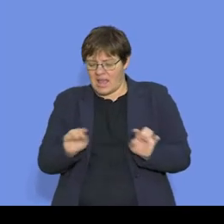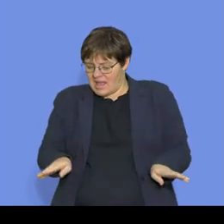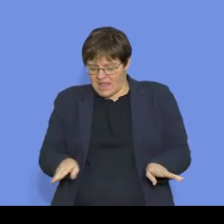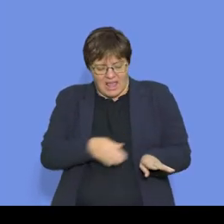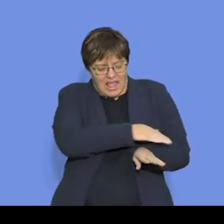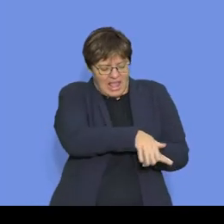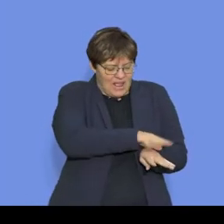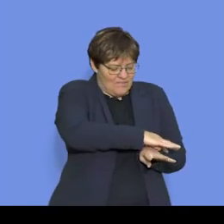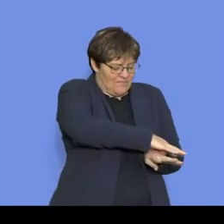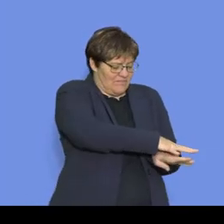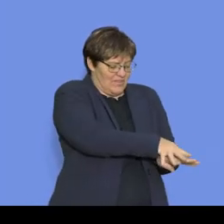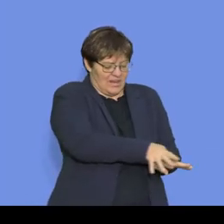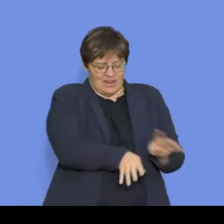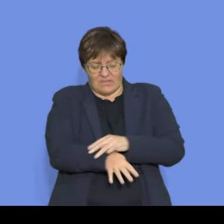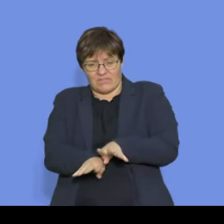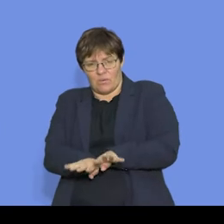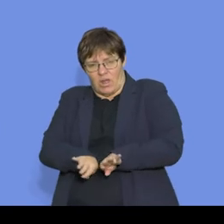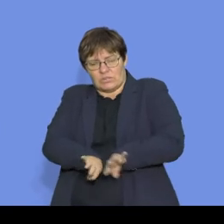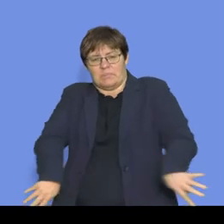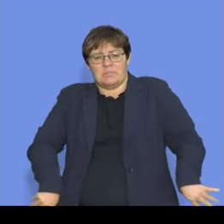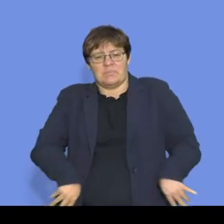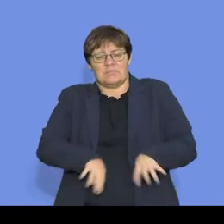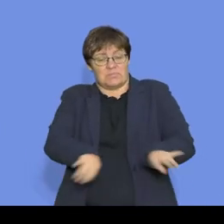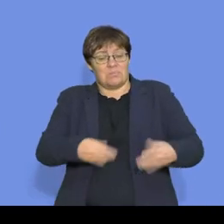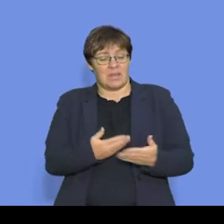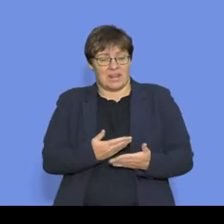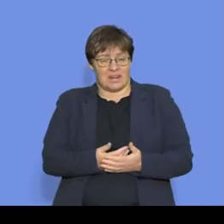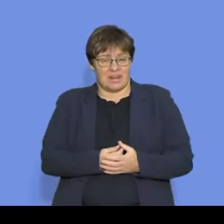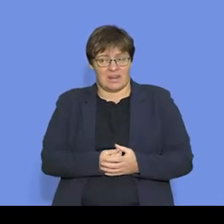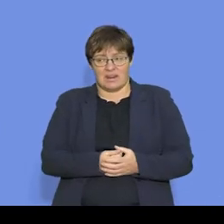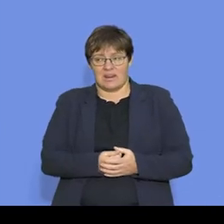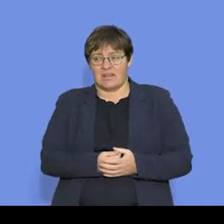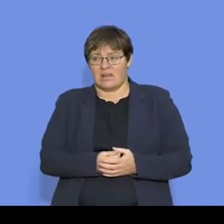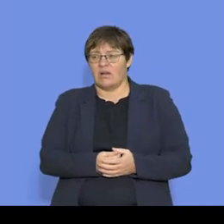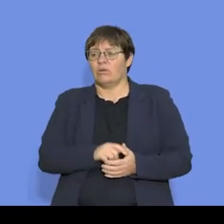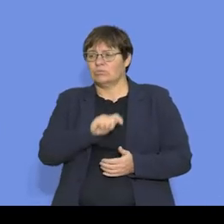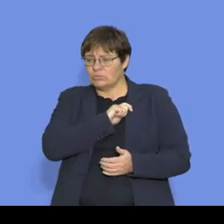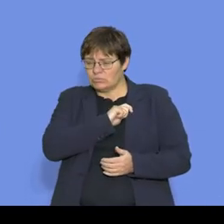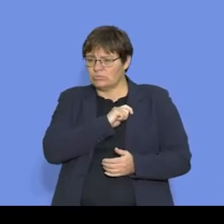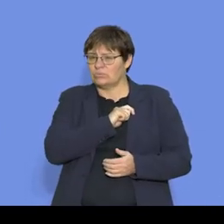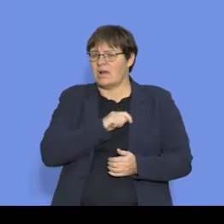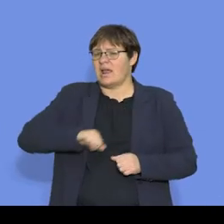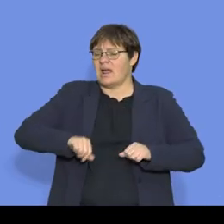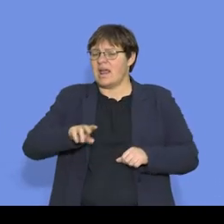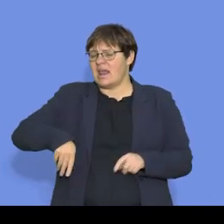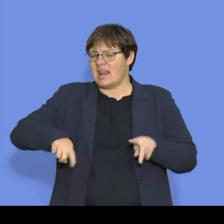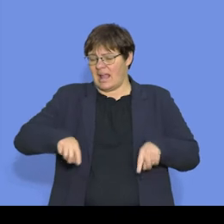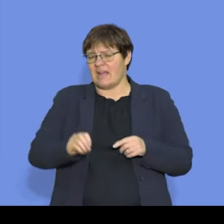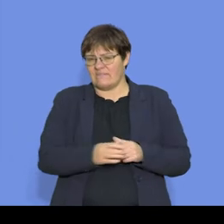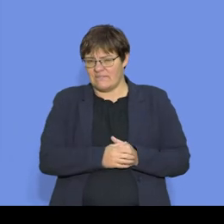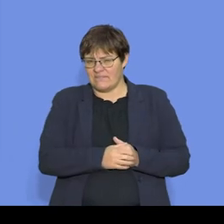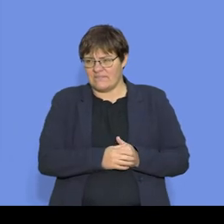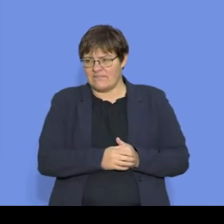fin at the end so it could swim, but it's got a very definite leg. And if they